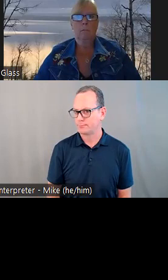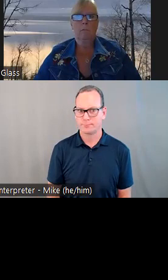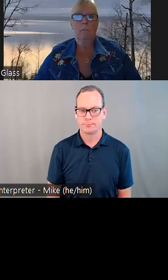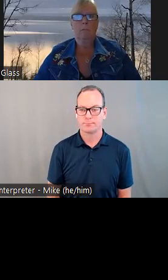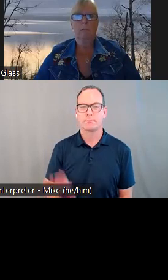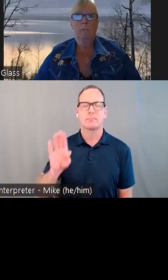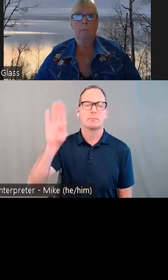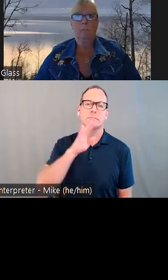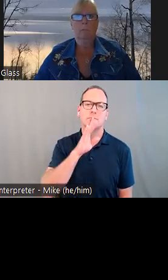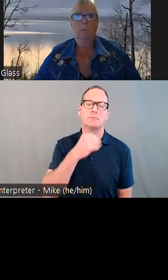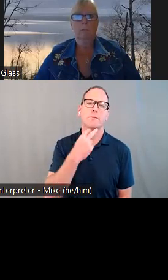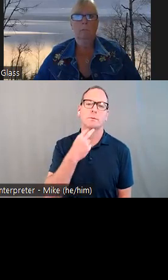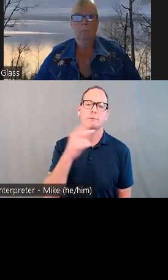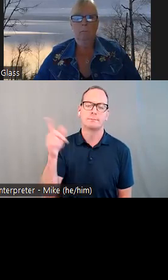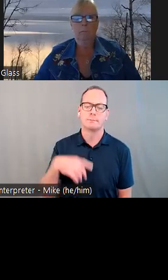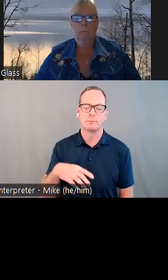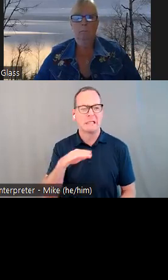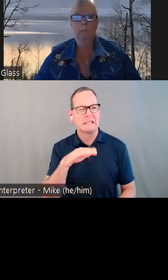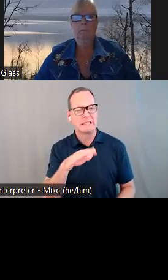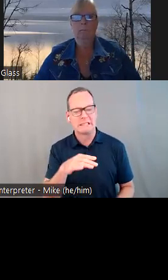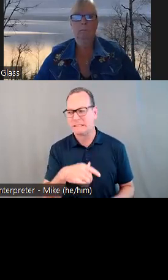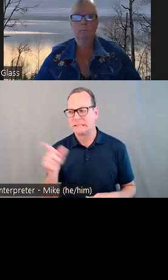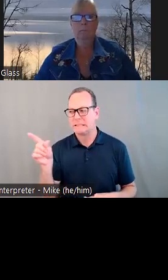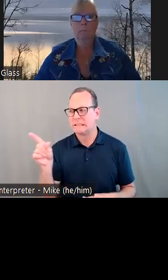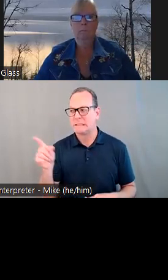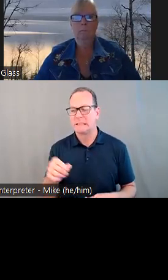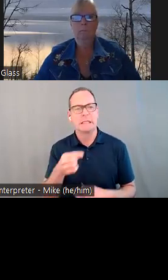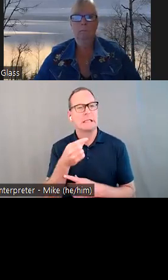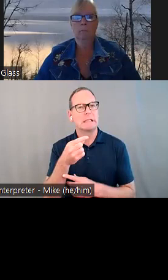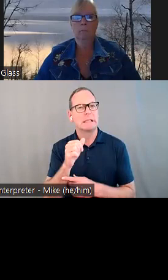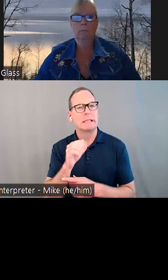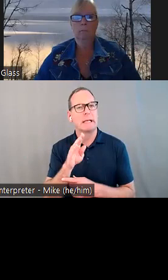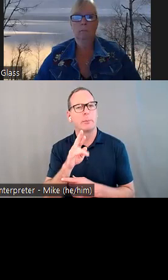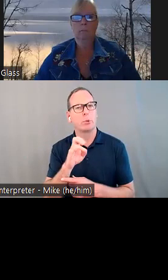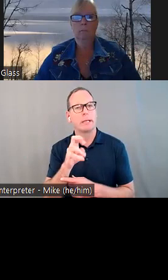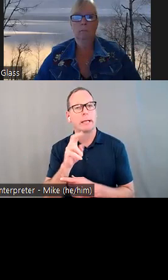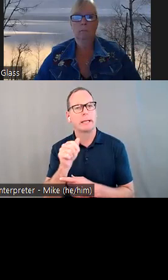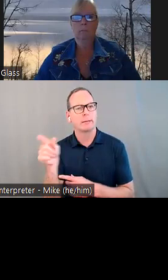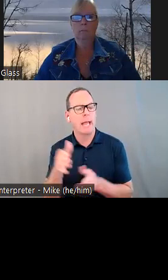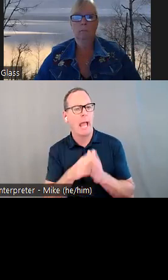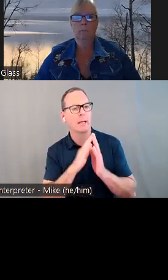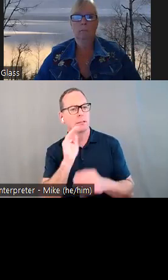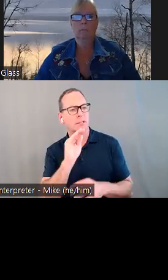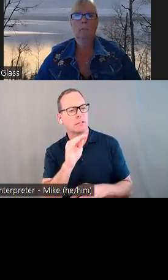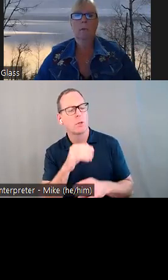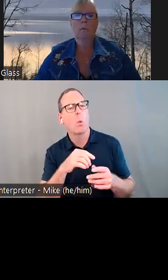Barb, I'm not sure if you addressed this or not, but Gabriana asks what counts in referrals in.